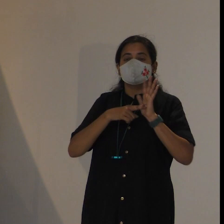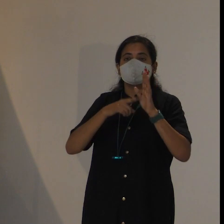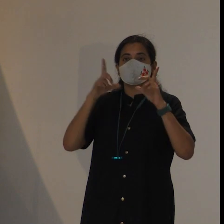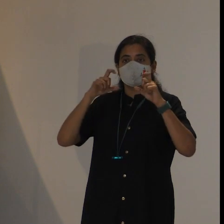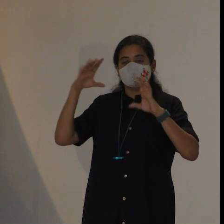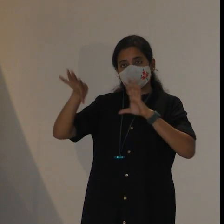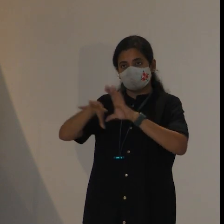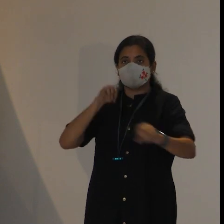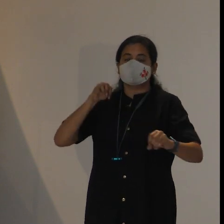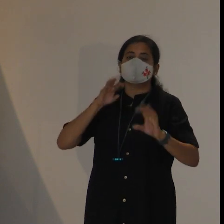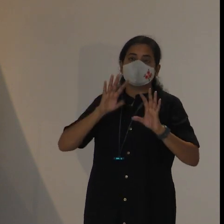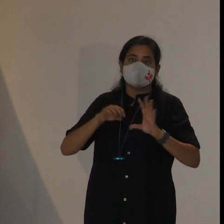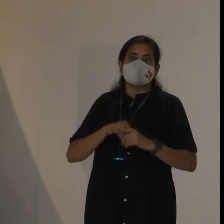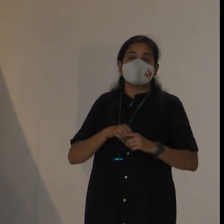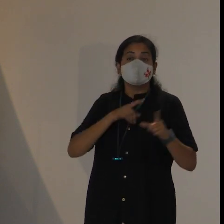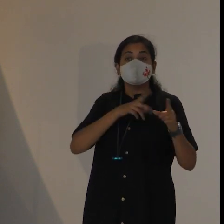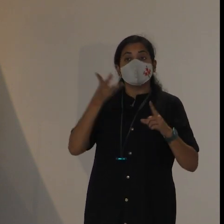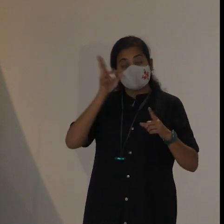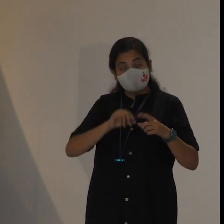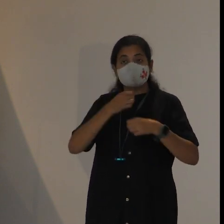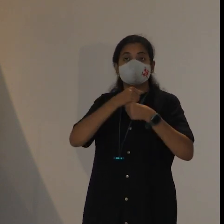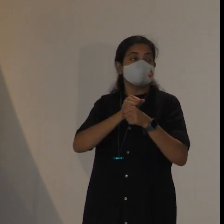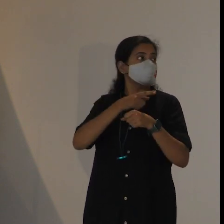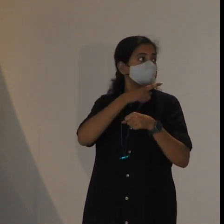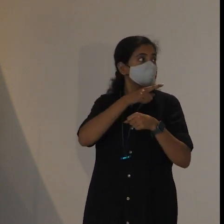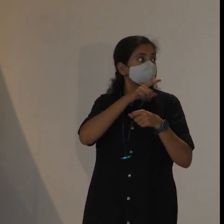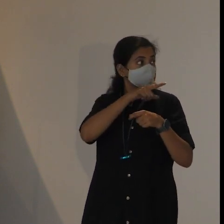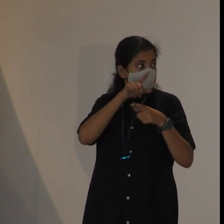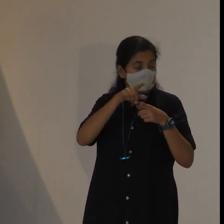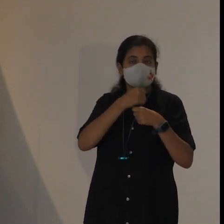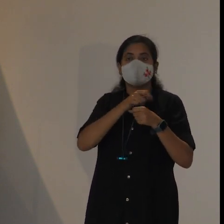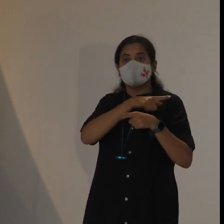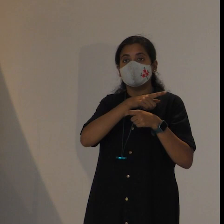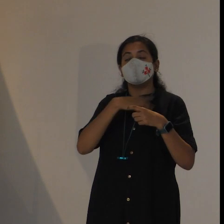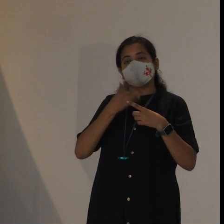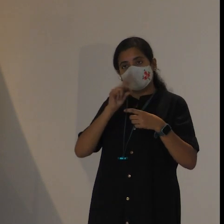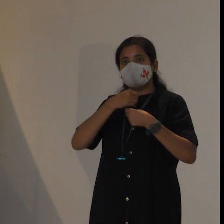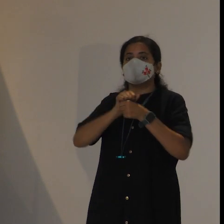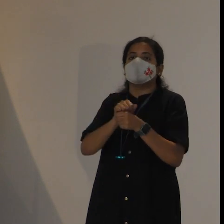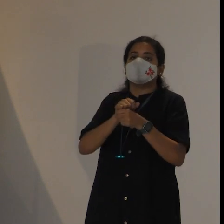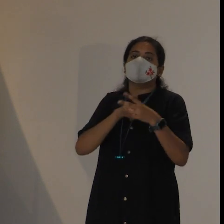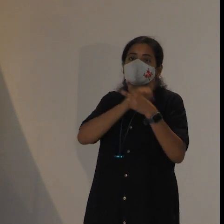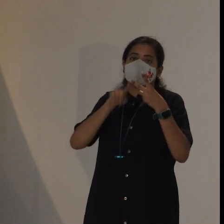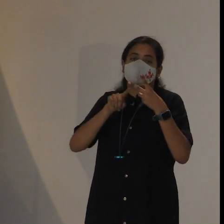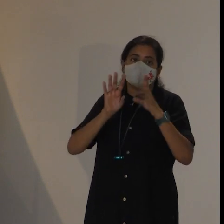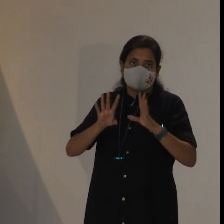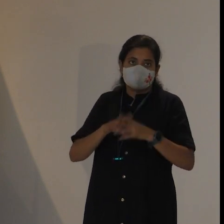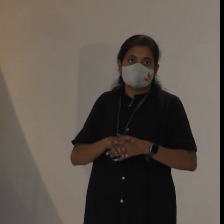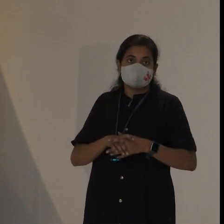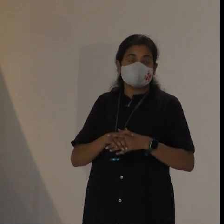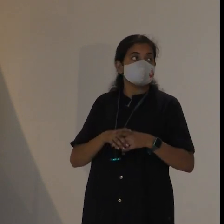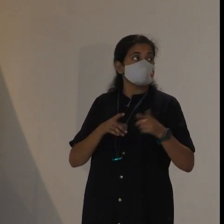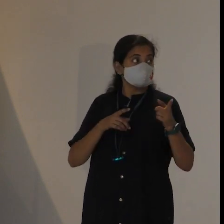sound of the thurubal there, and then recreated it using a dog chain and a utensil from his house, right? So when